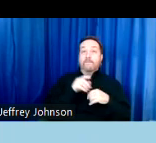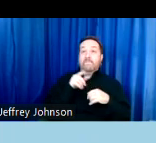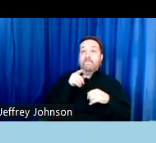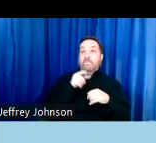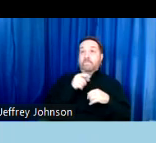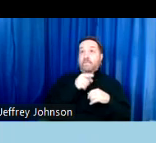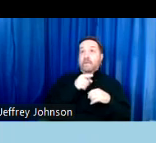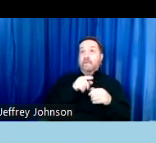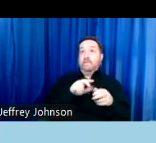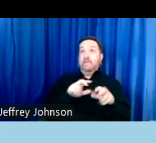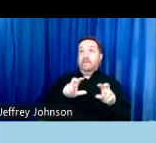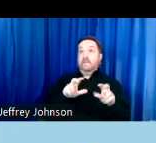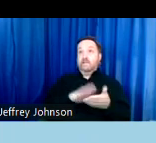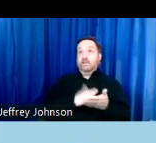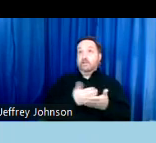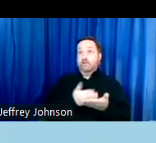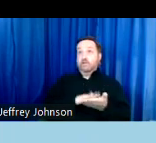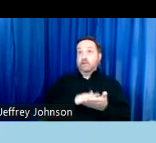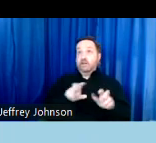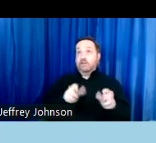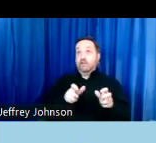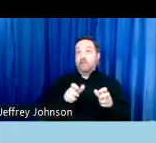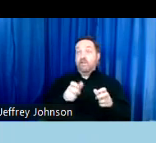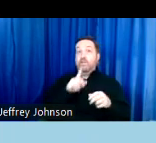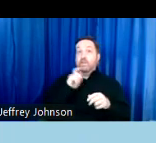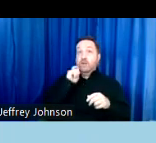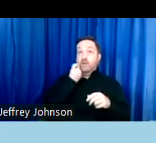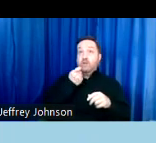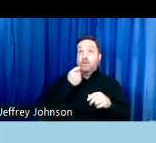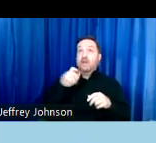it has the air frying feature.